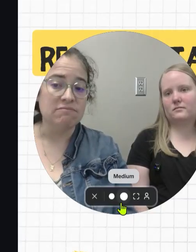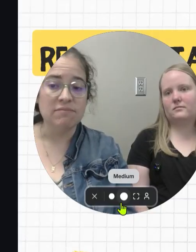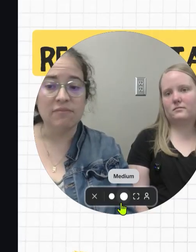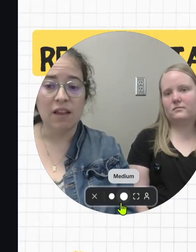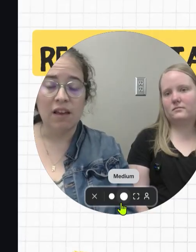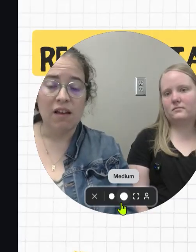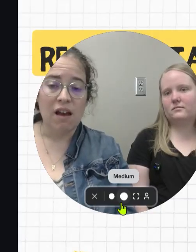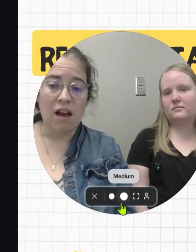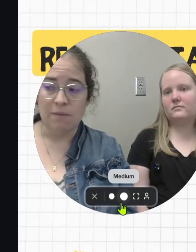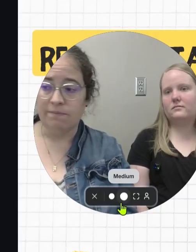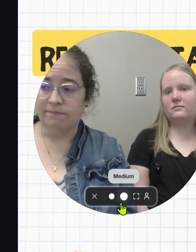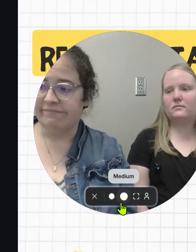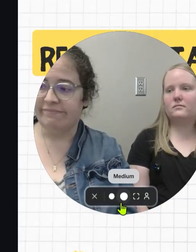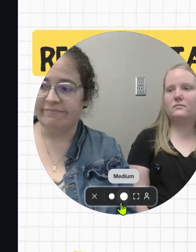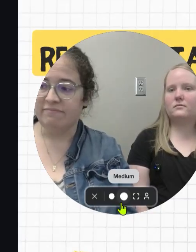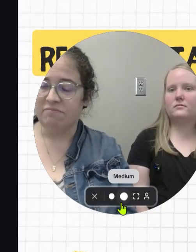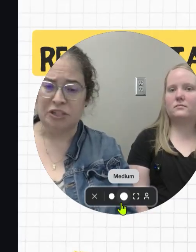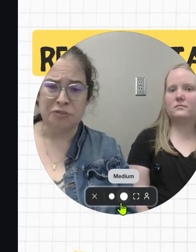more usually,